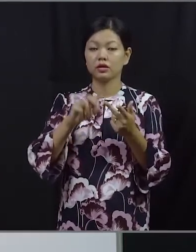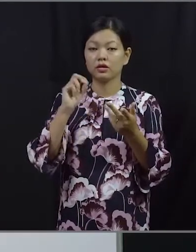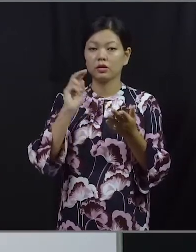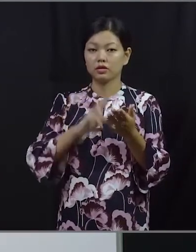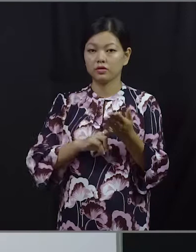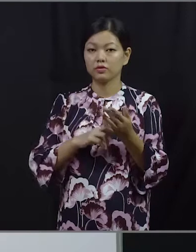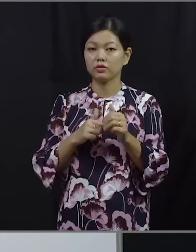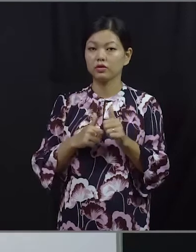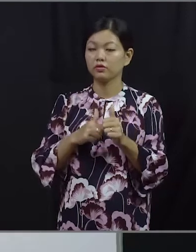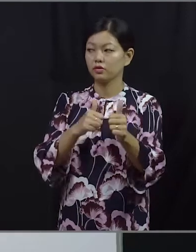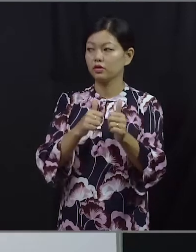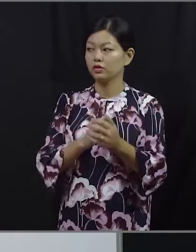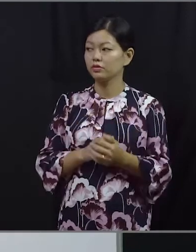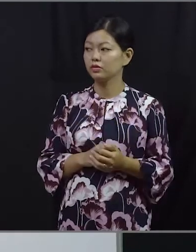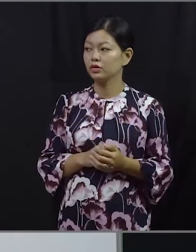by using